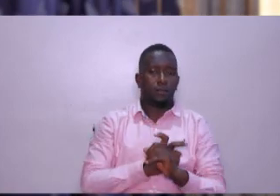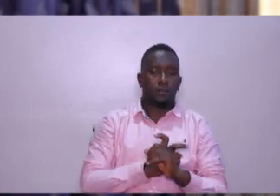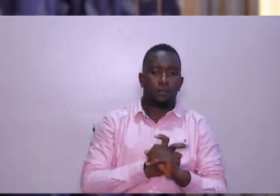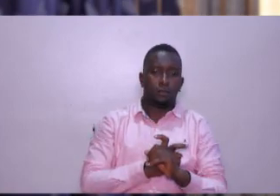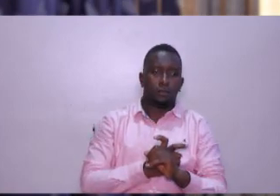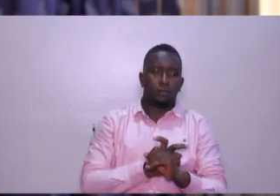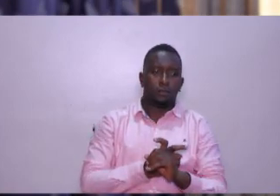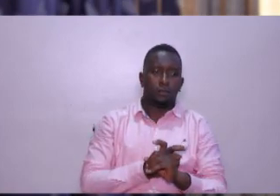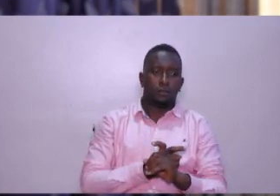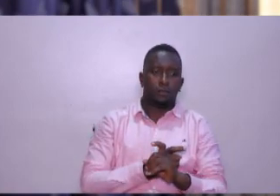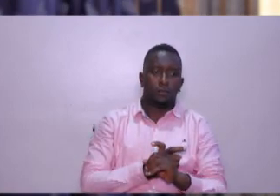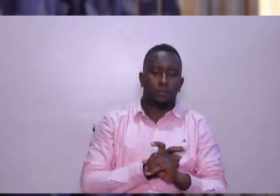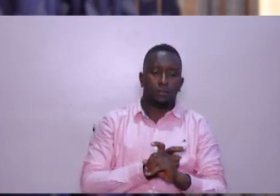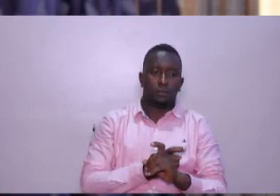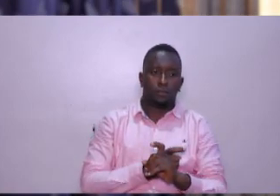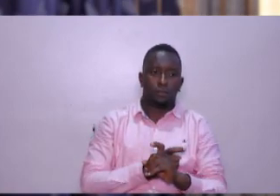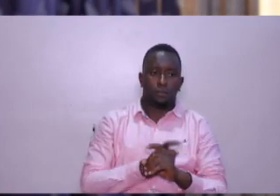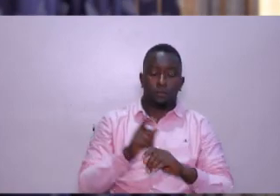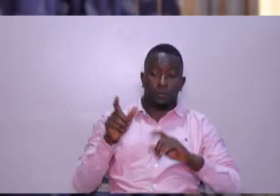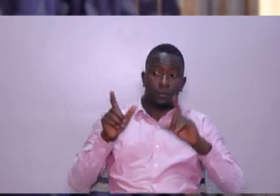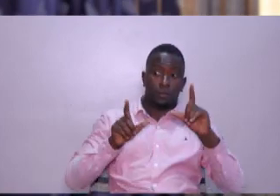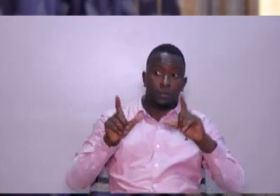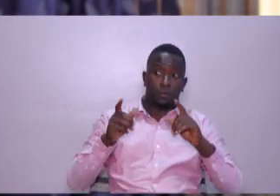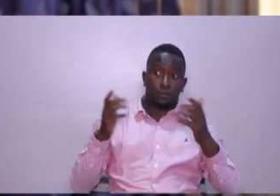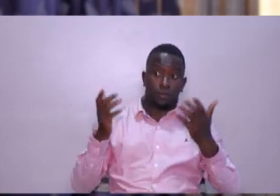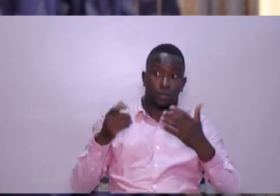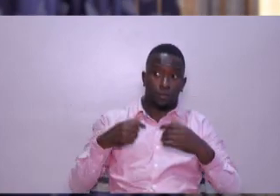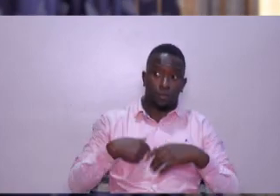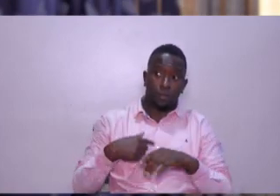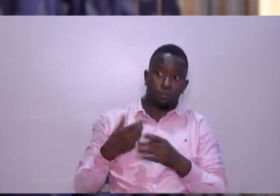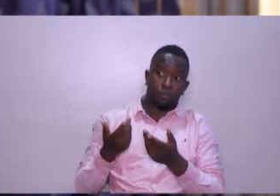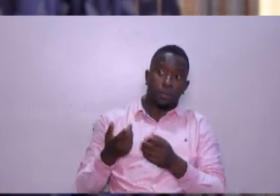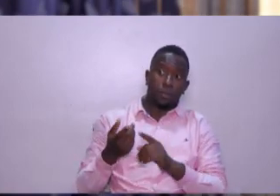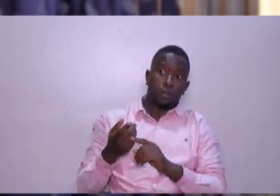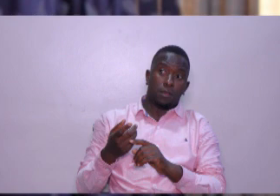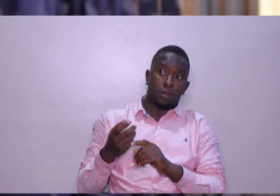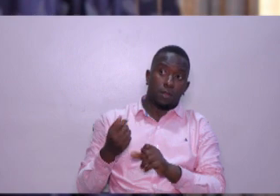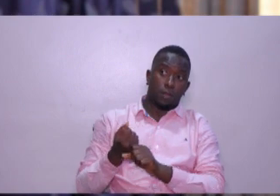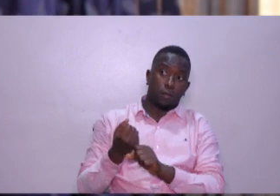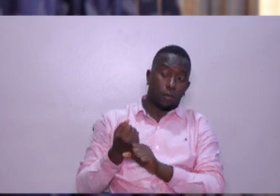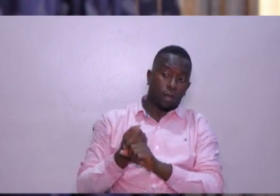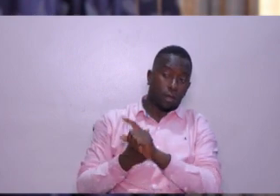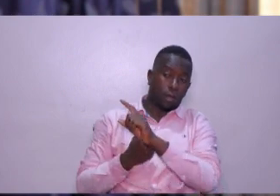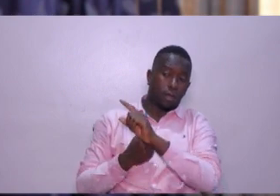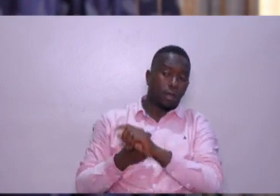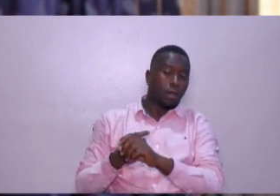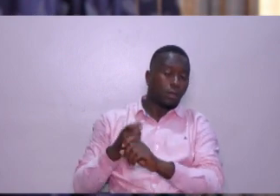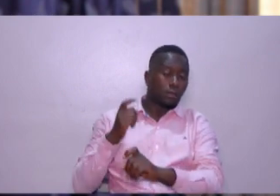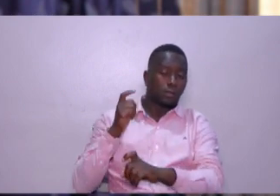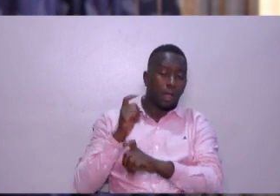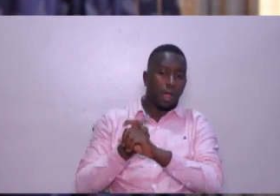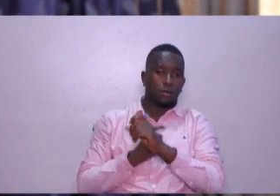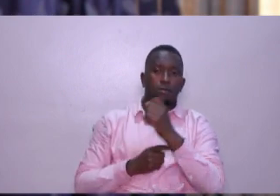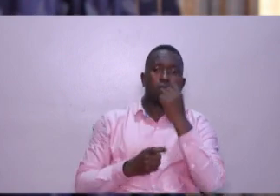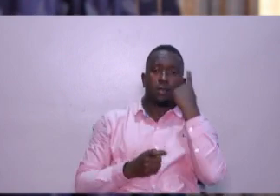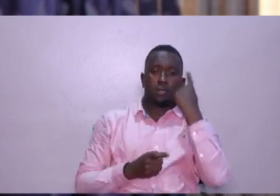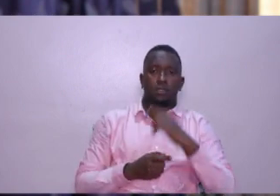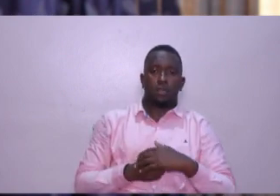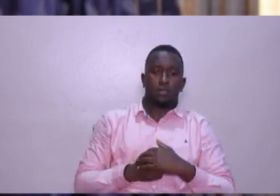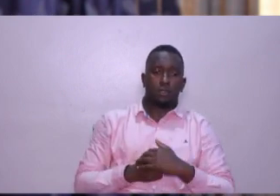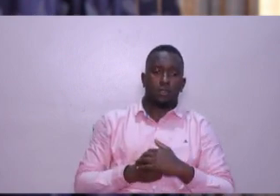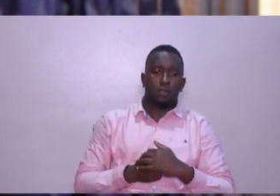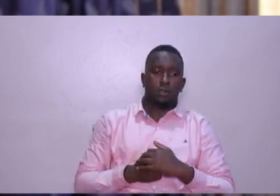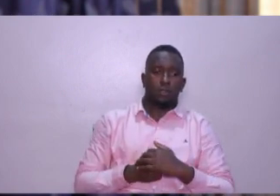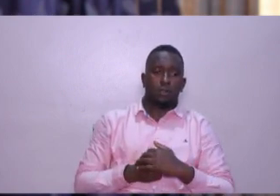are learning. The field where I come from, it's totally very hard to understand.